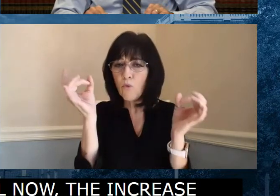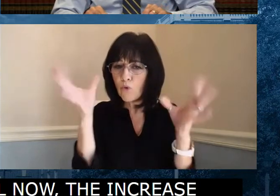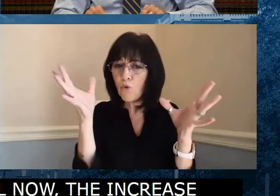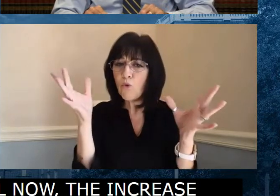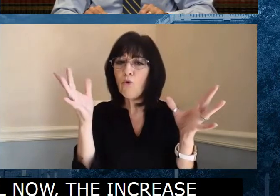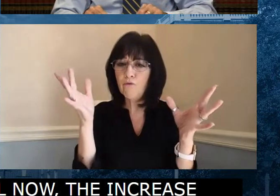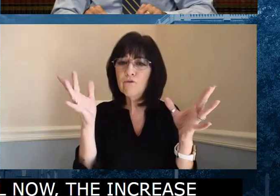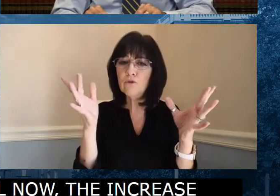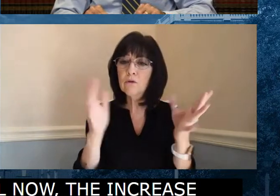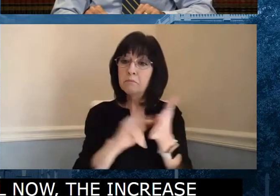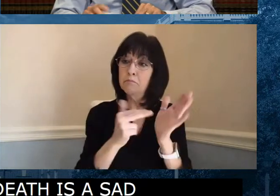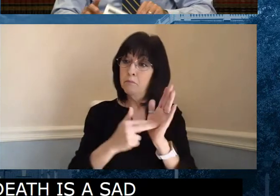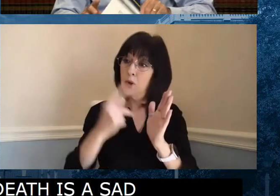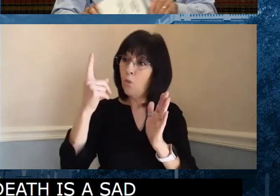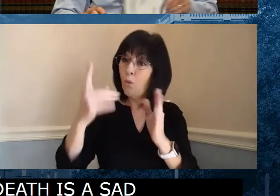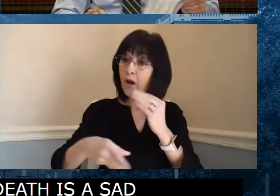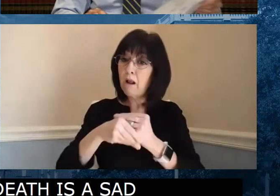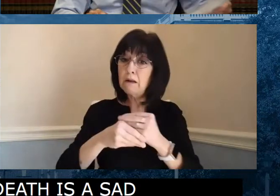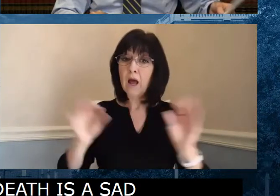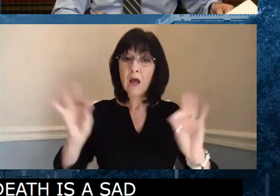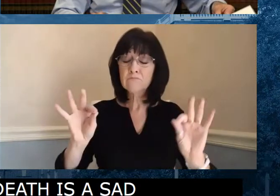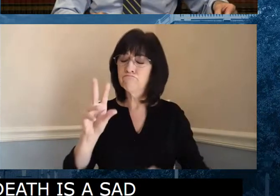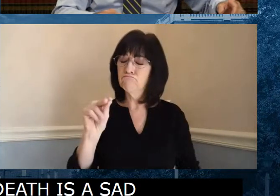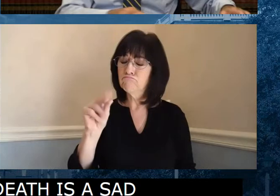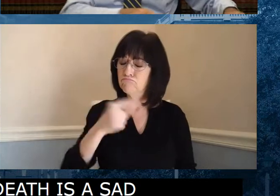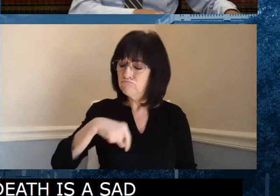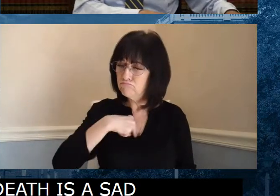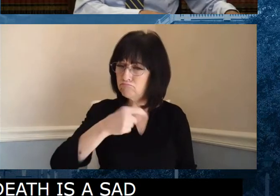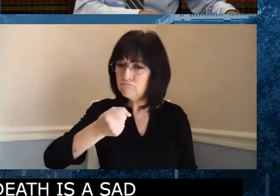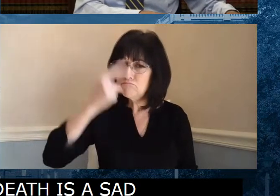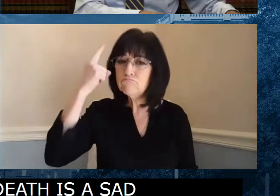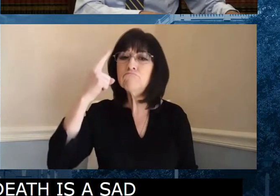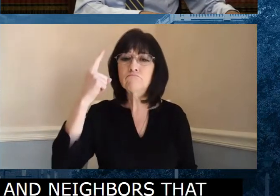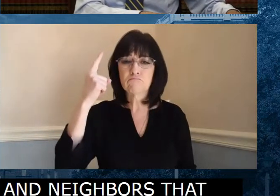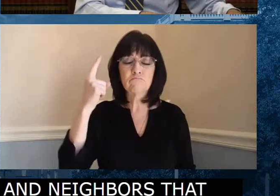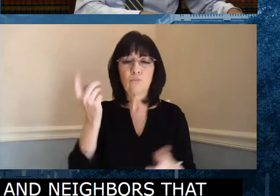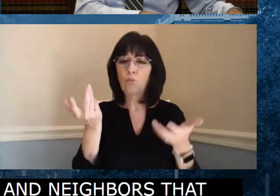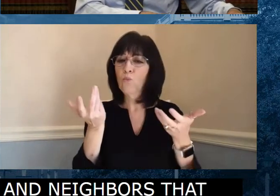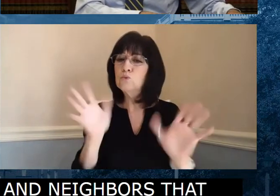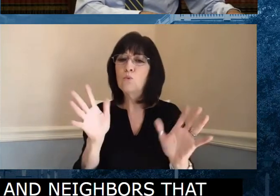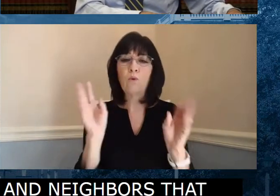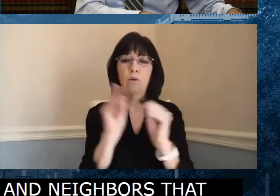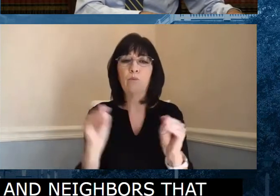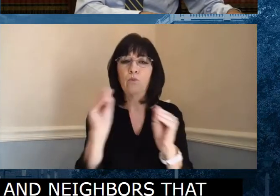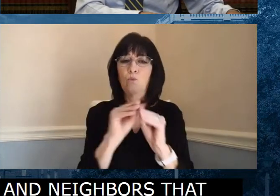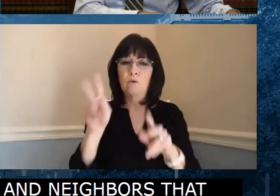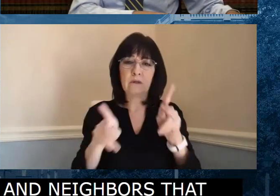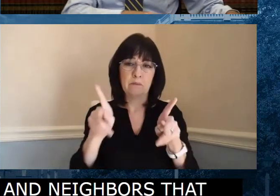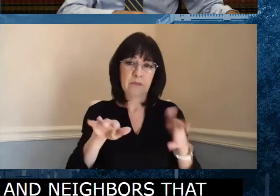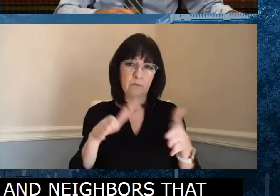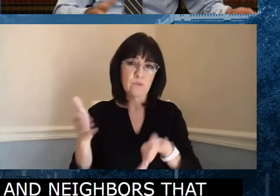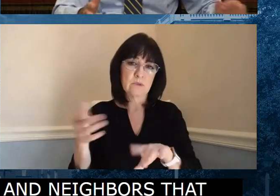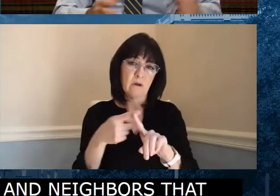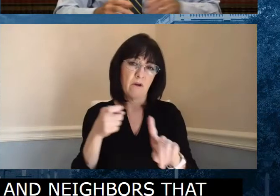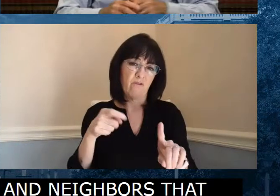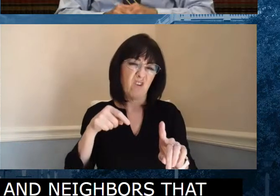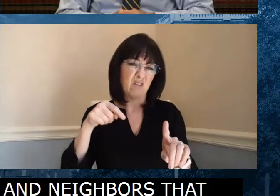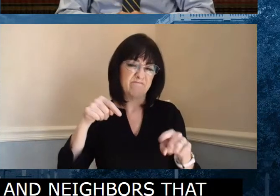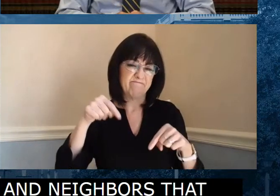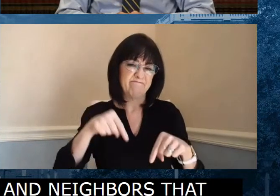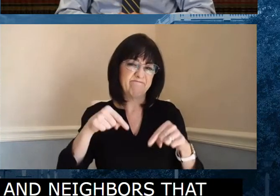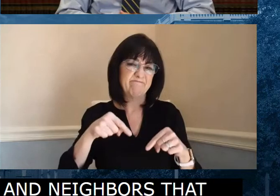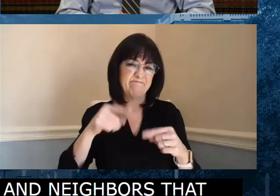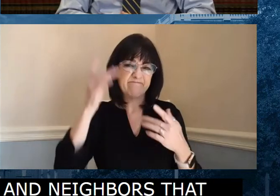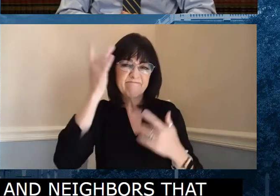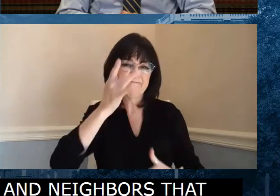it. And so we want to eliminate deaths completely. But that indicator is flattened out. I mentioned the number